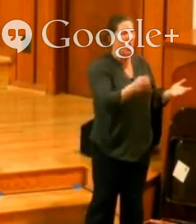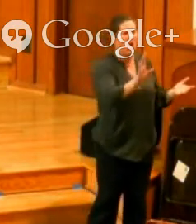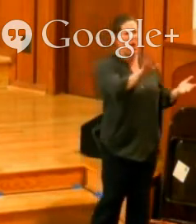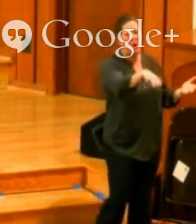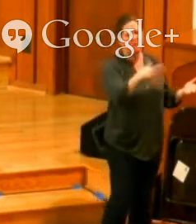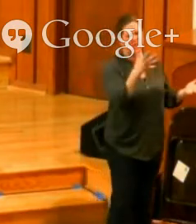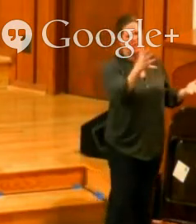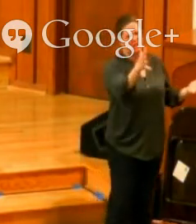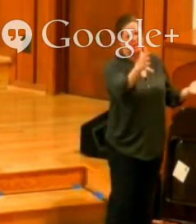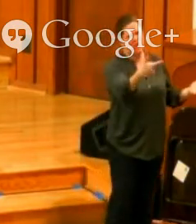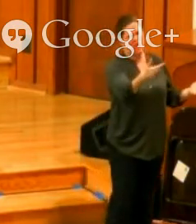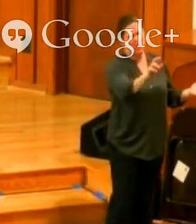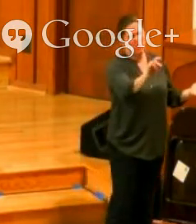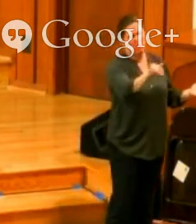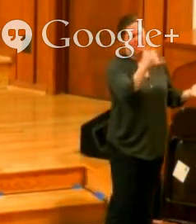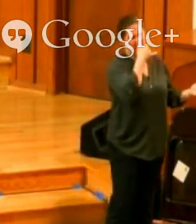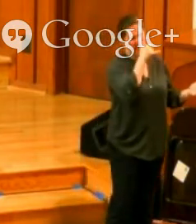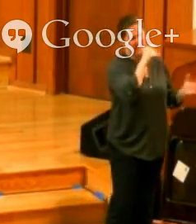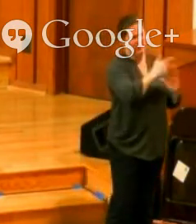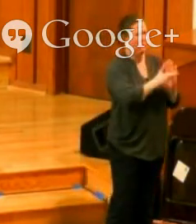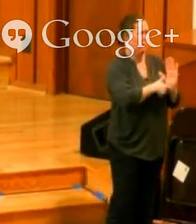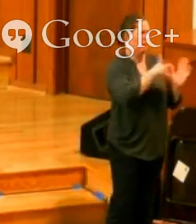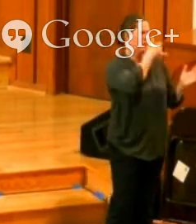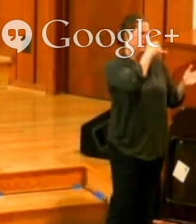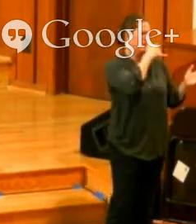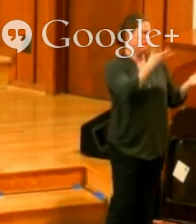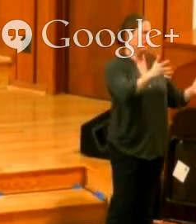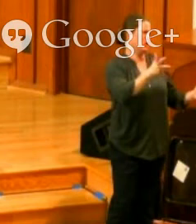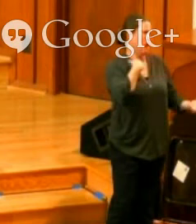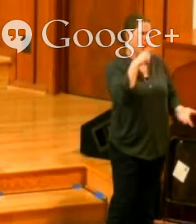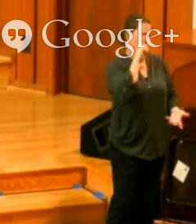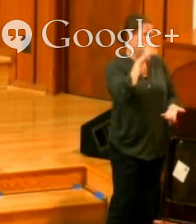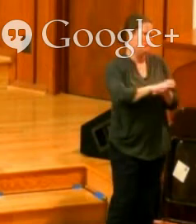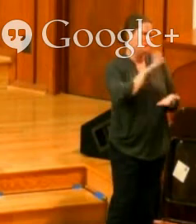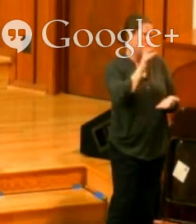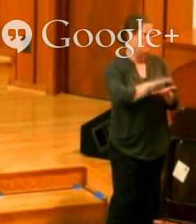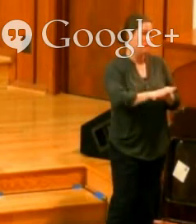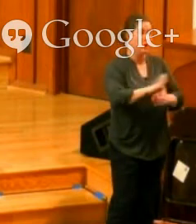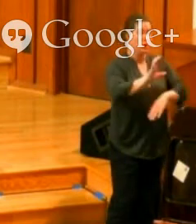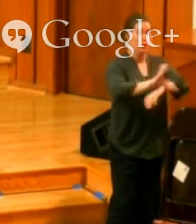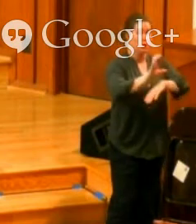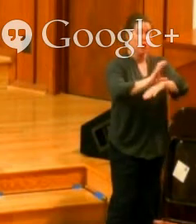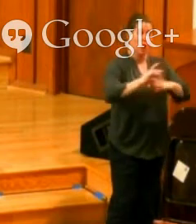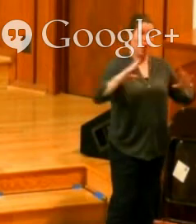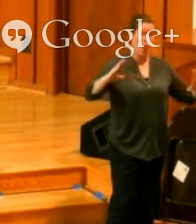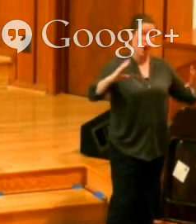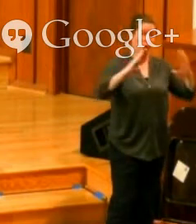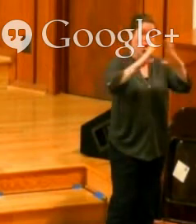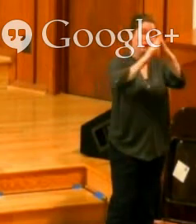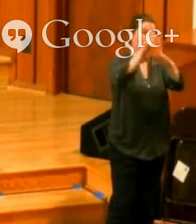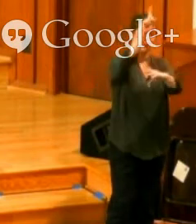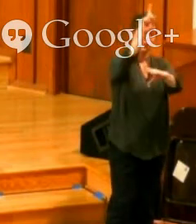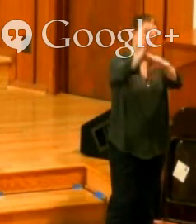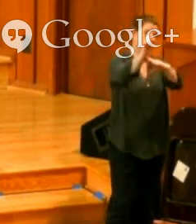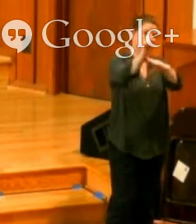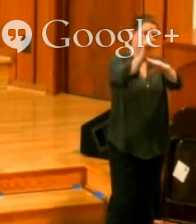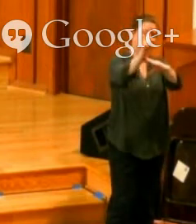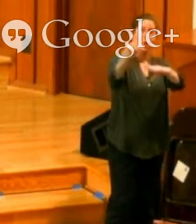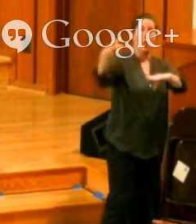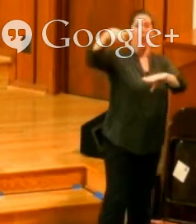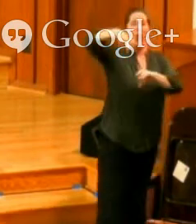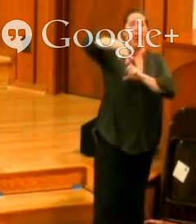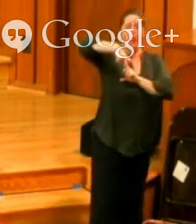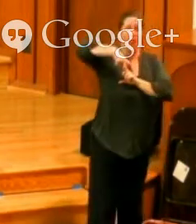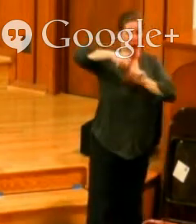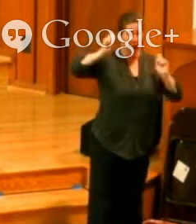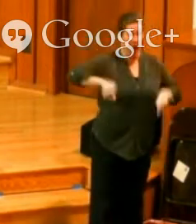of gravity. And I climb up on this church steeple and I say, you know, I can fly.